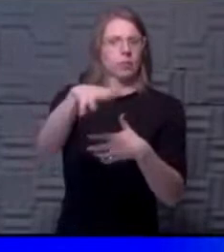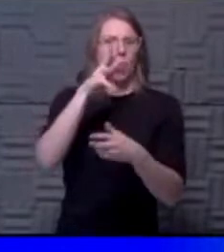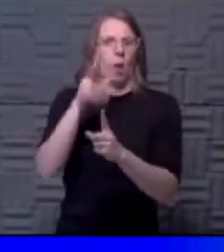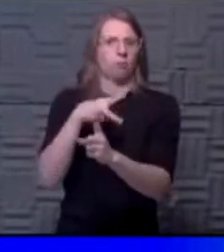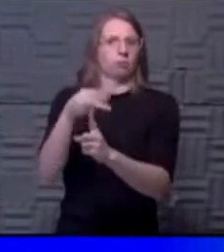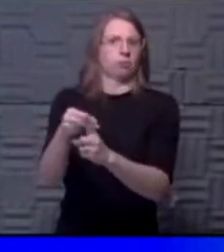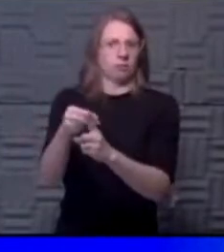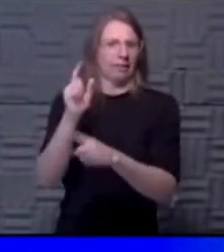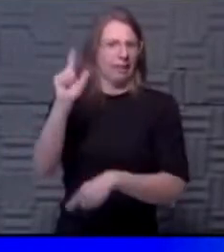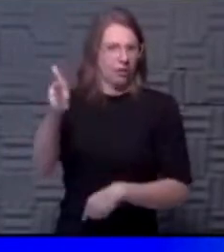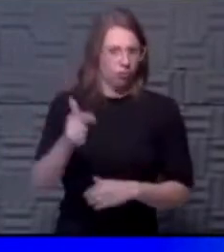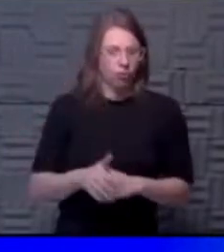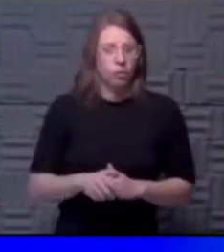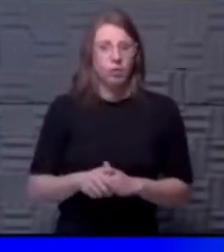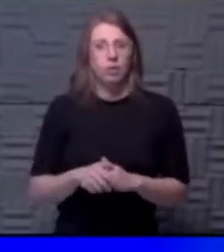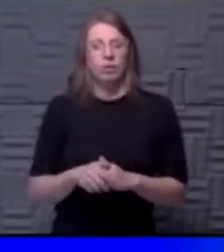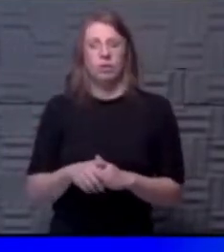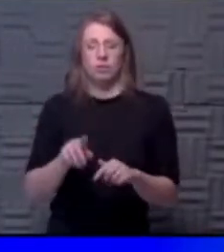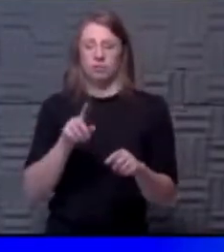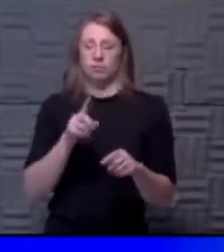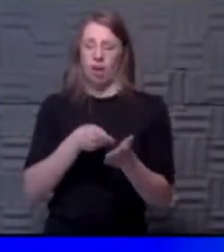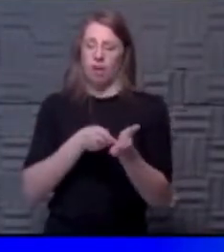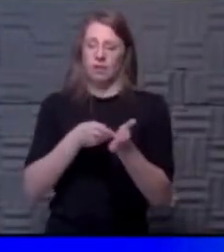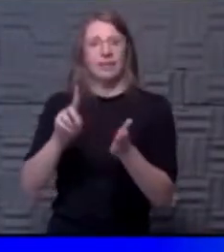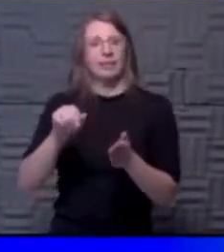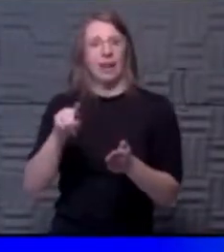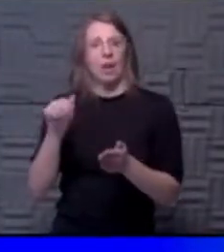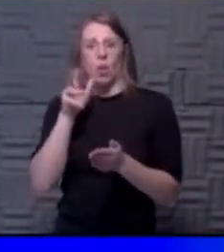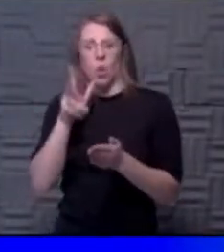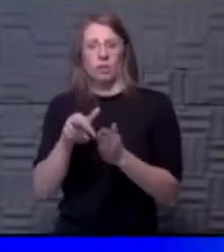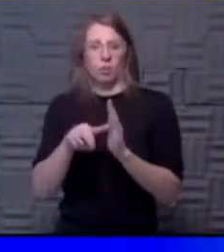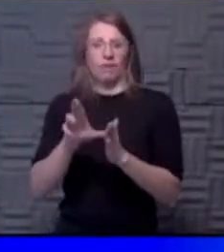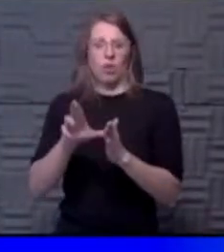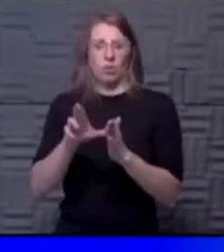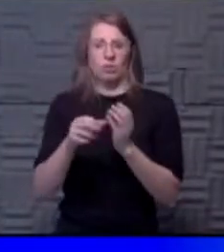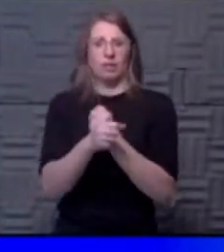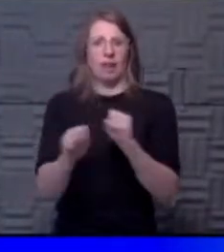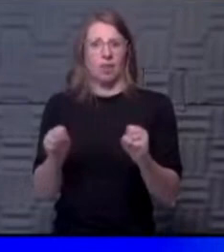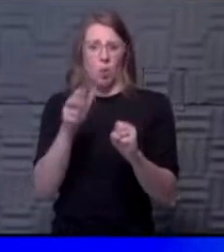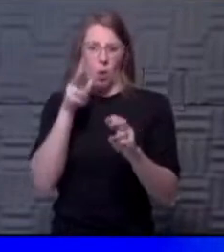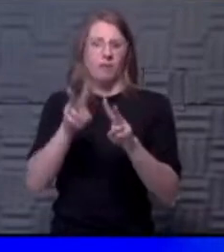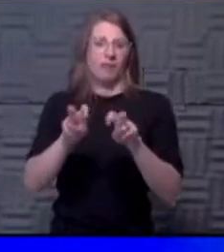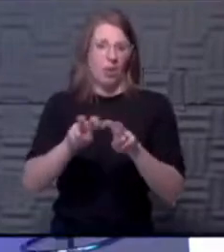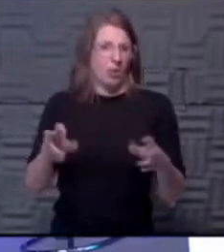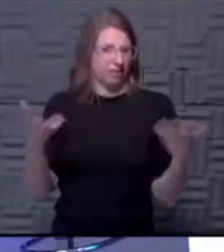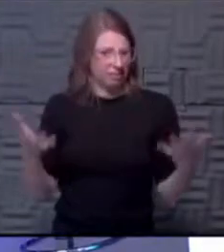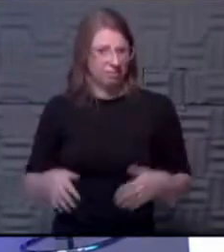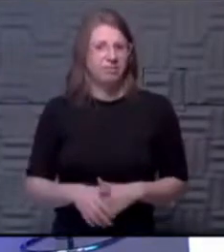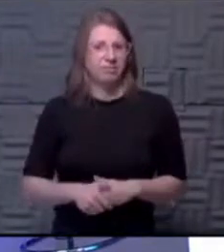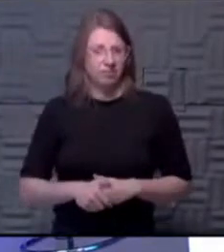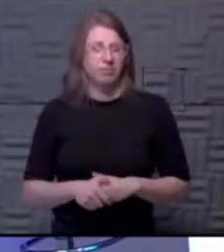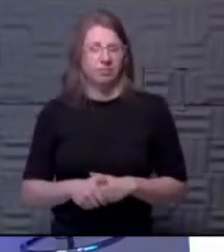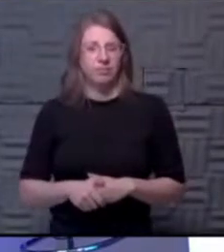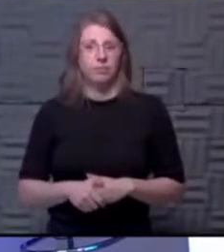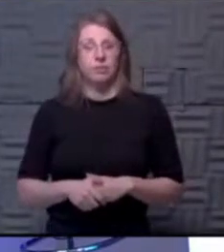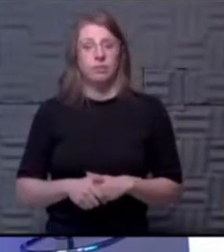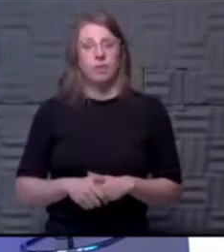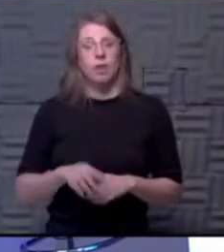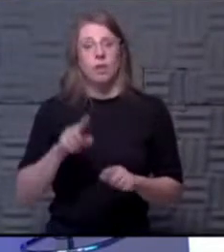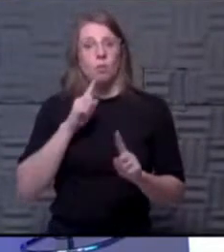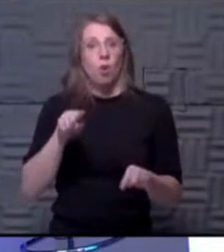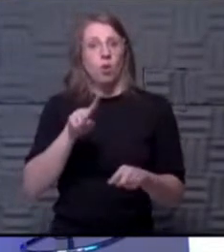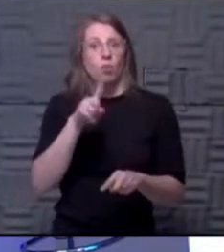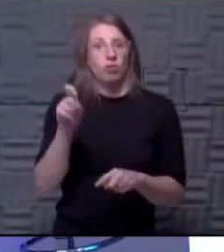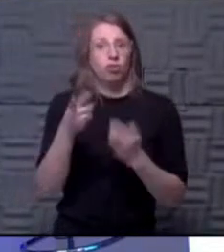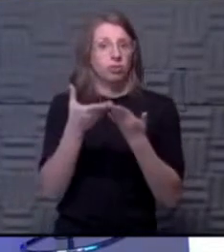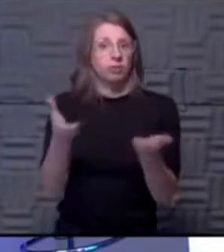doing. Ultimately, the data will be reviewed, and again, the safety will be evaluated. Great. Any other reporter questions